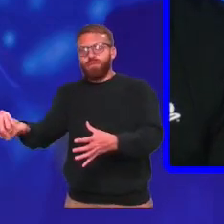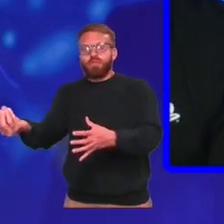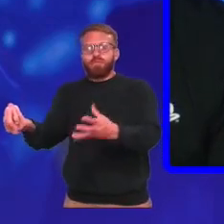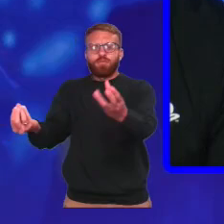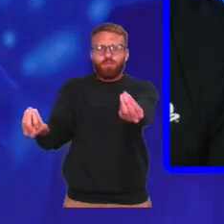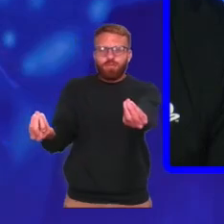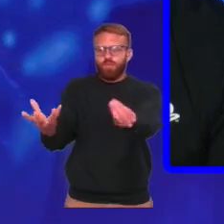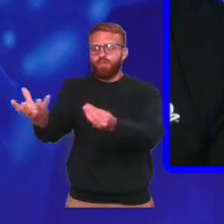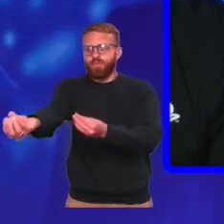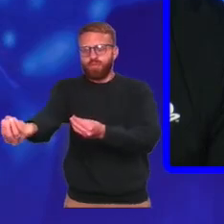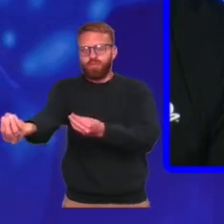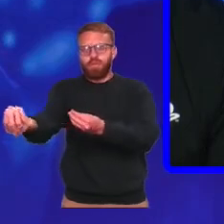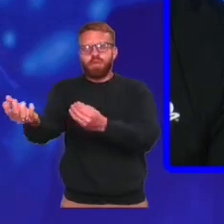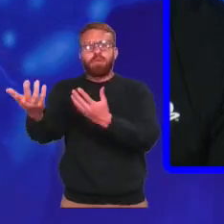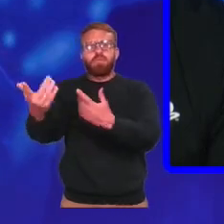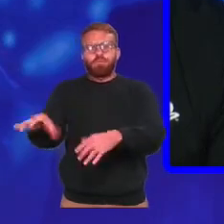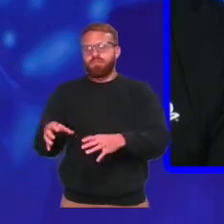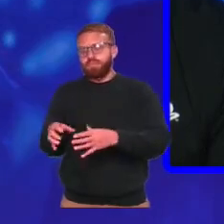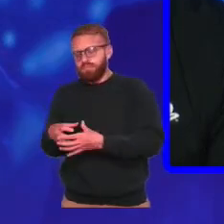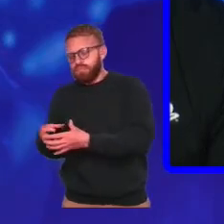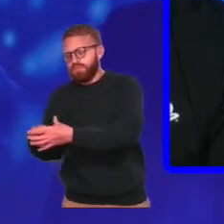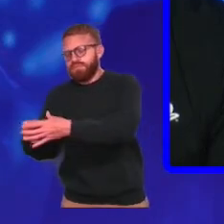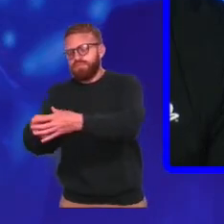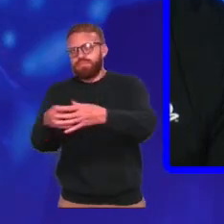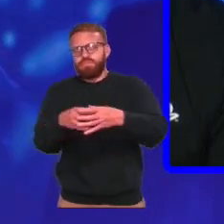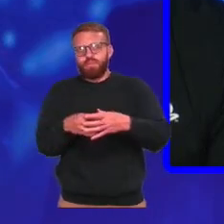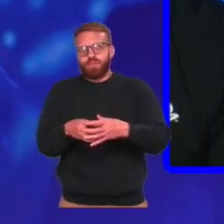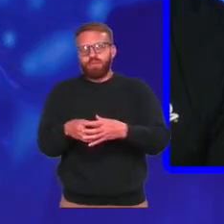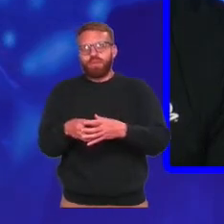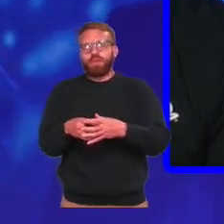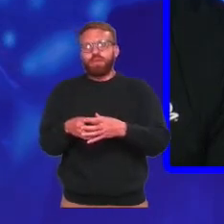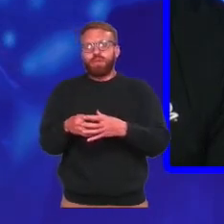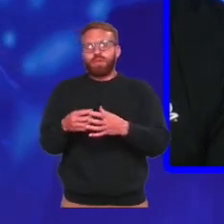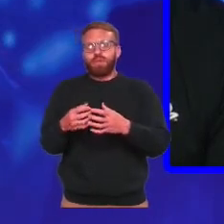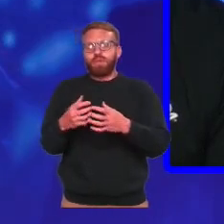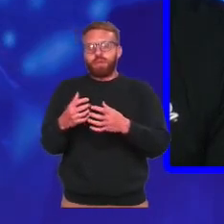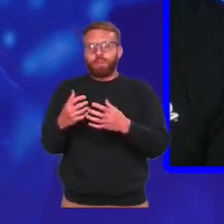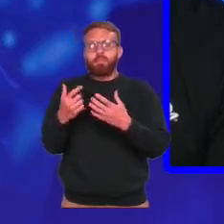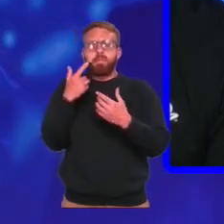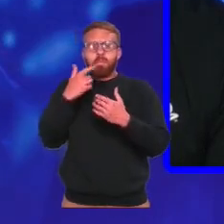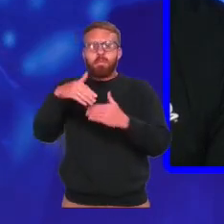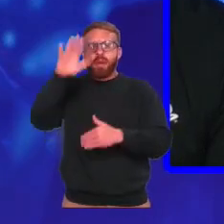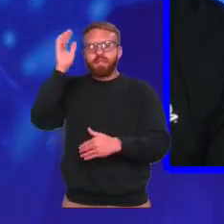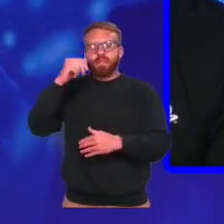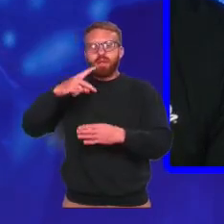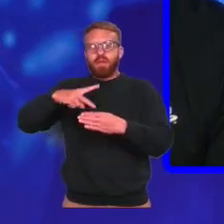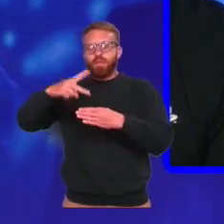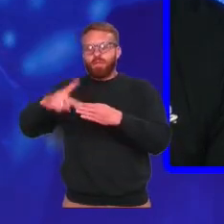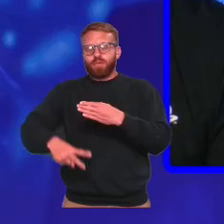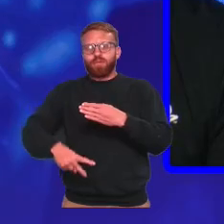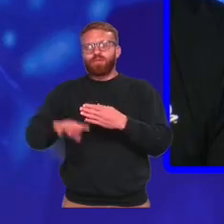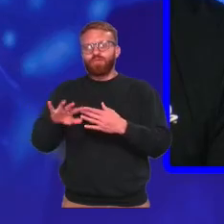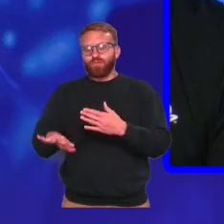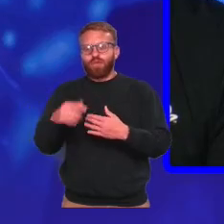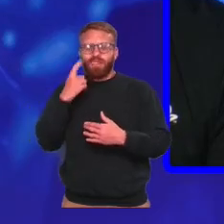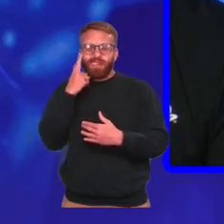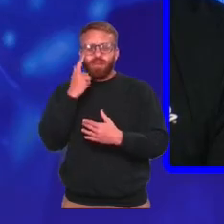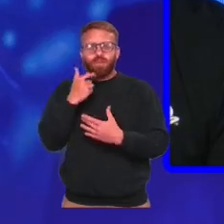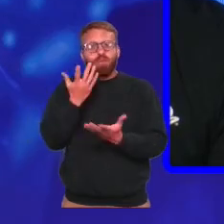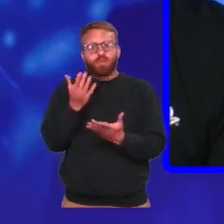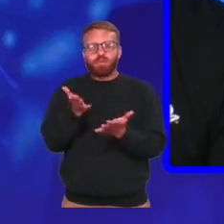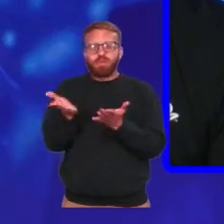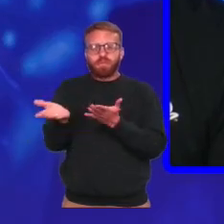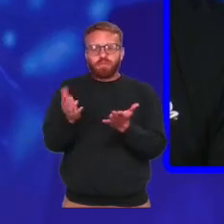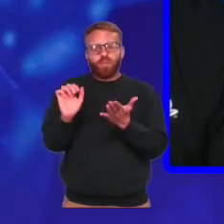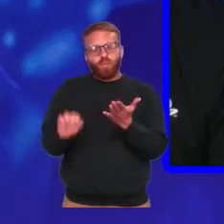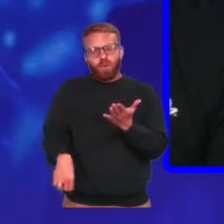a project-based system, so the team will come to us and ask us, you know, can we provide these services? Where we can provide them, we